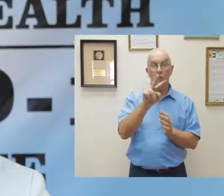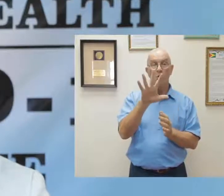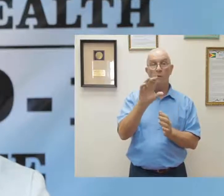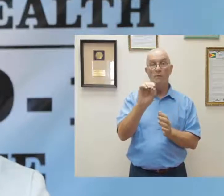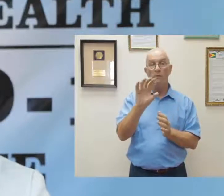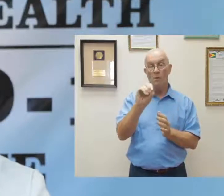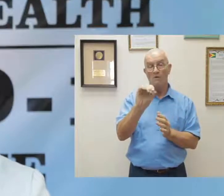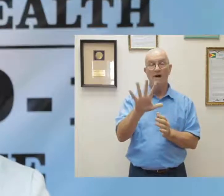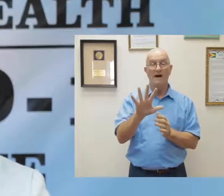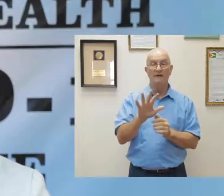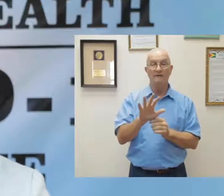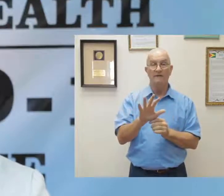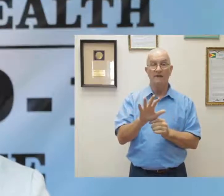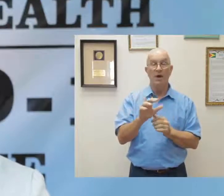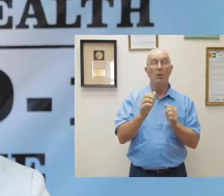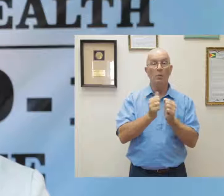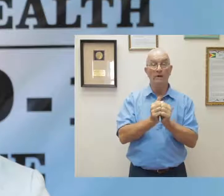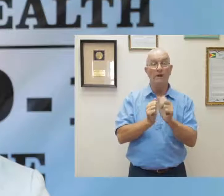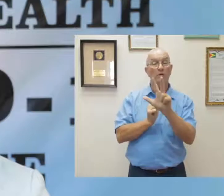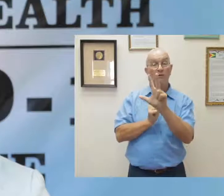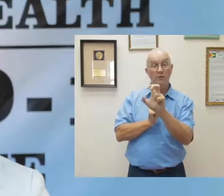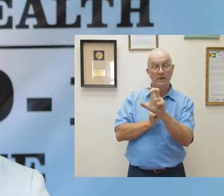4,789,205, with